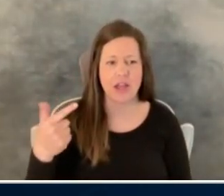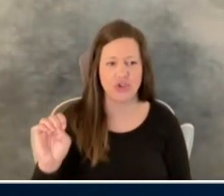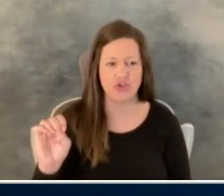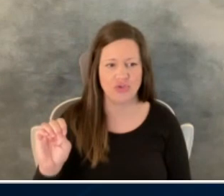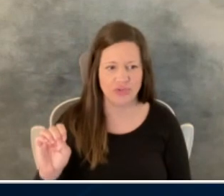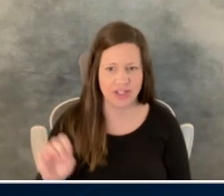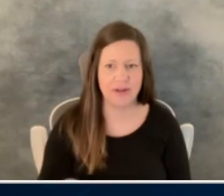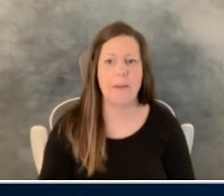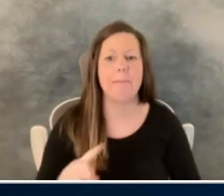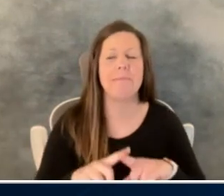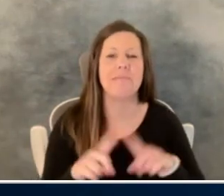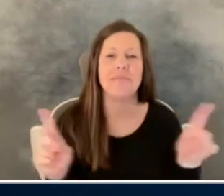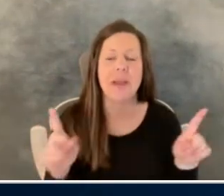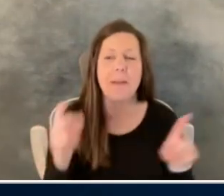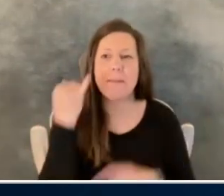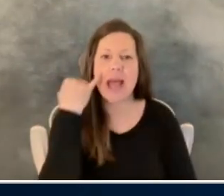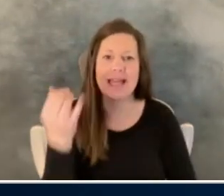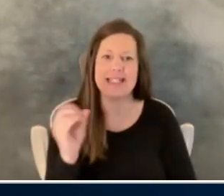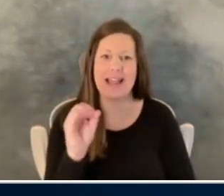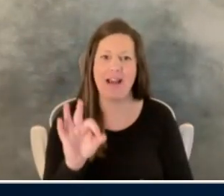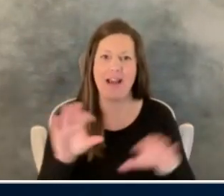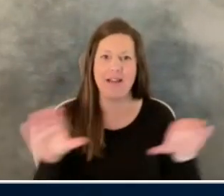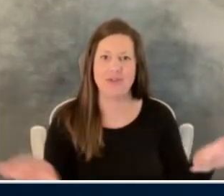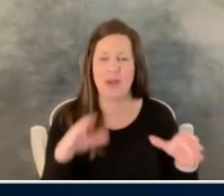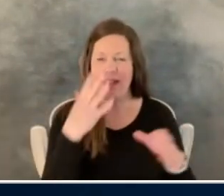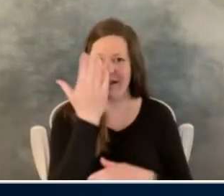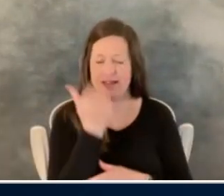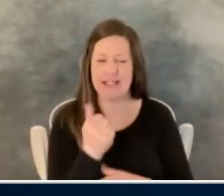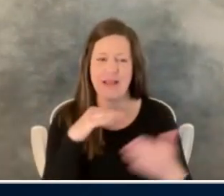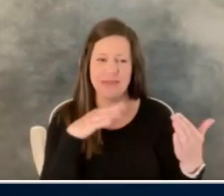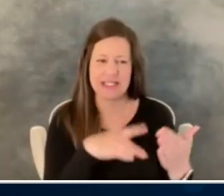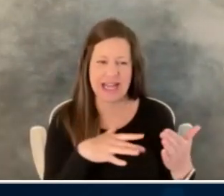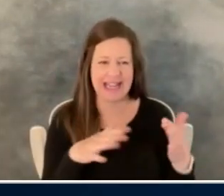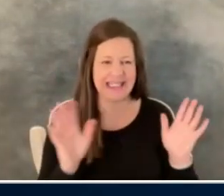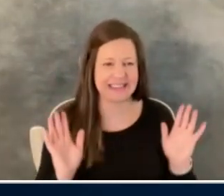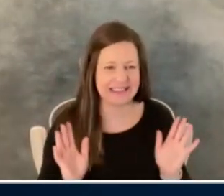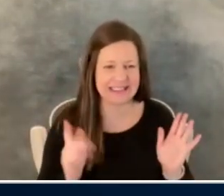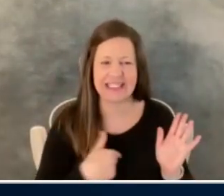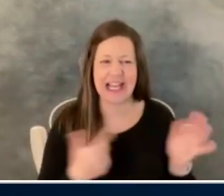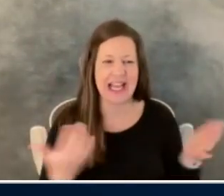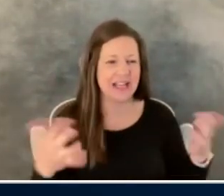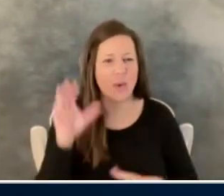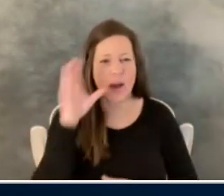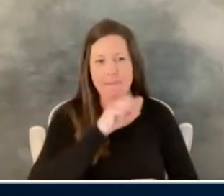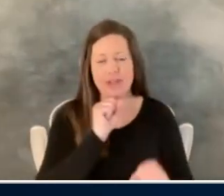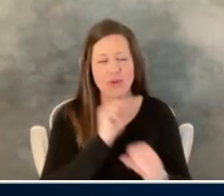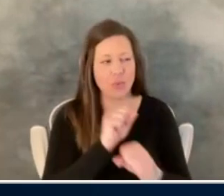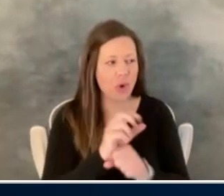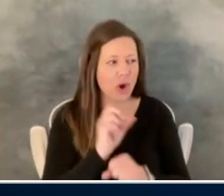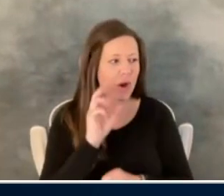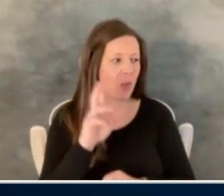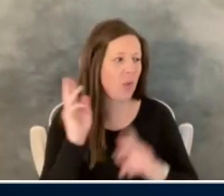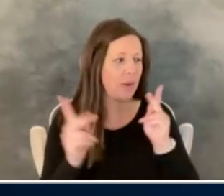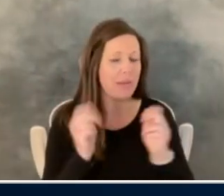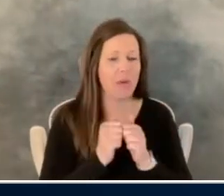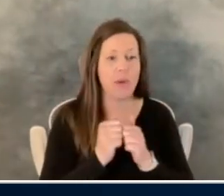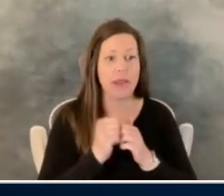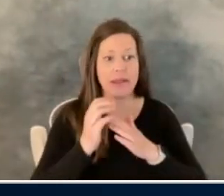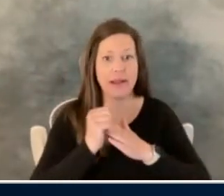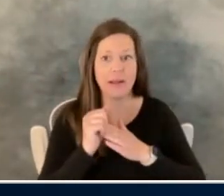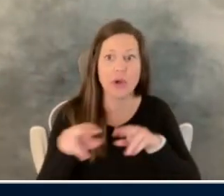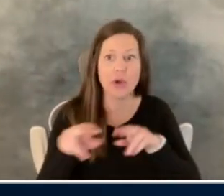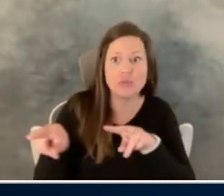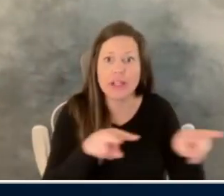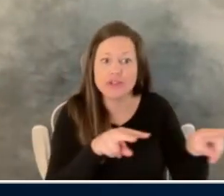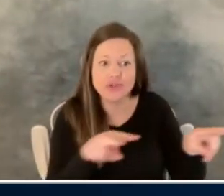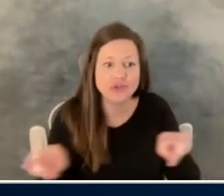the idea of doing a sleep study to dig more into this makes me think of missing days of work or people with clipboards in a facility watching me sleep. What's